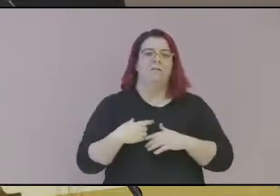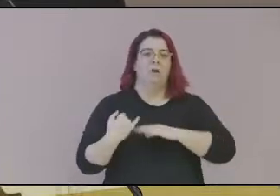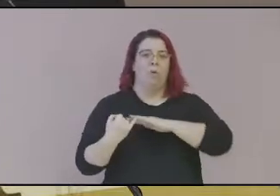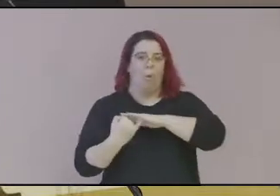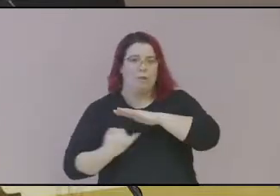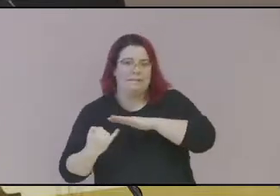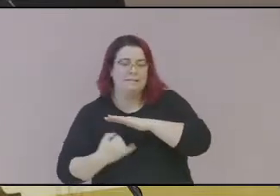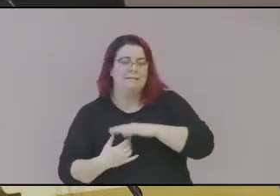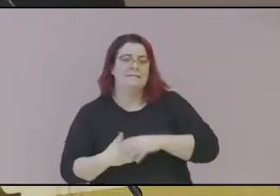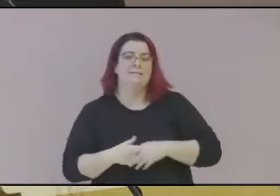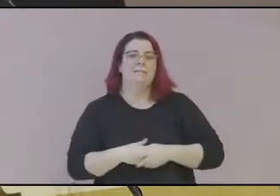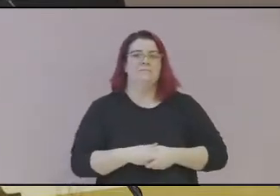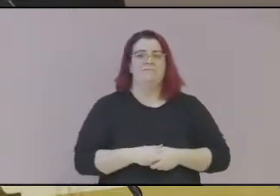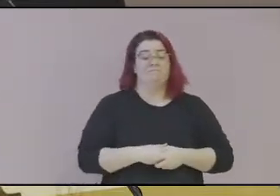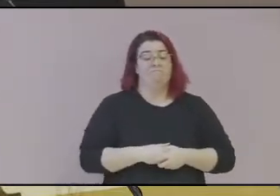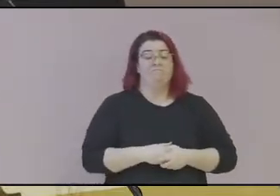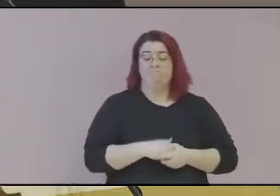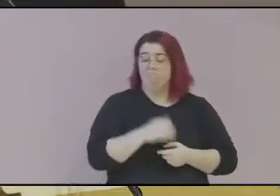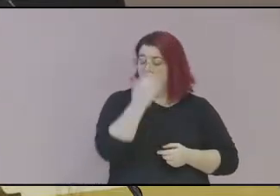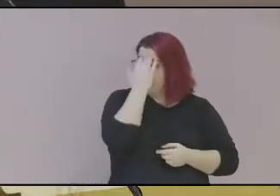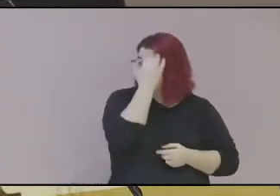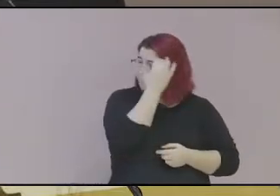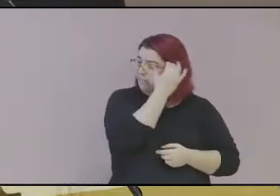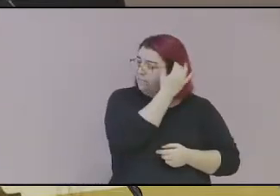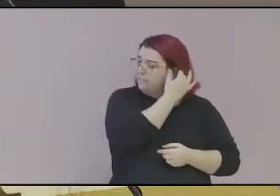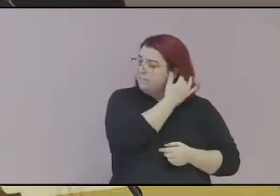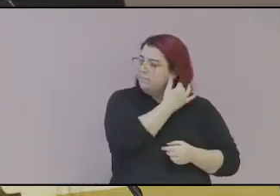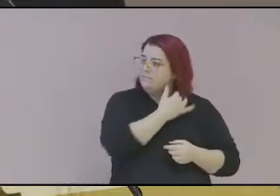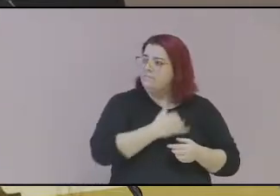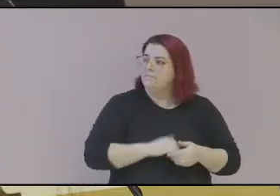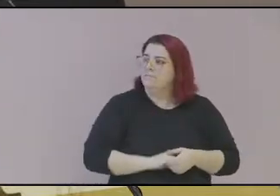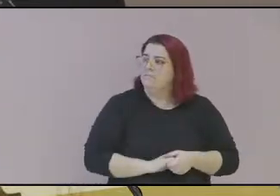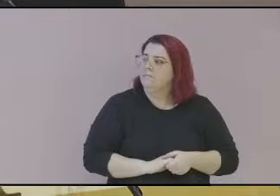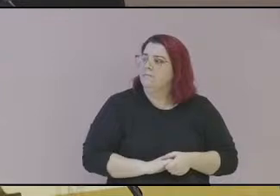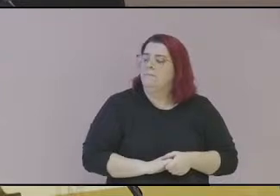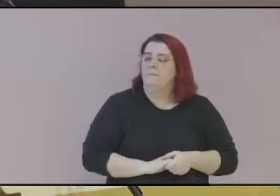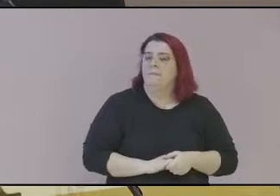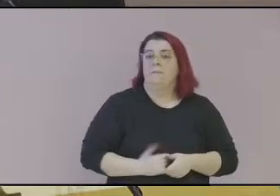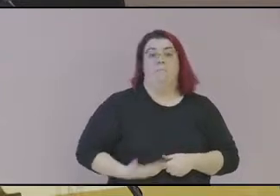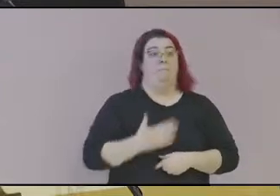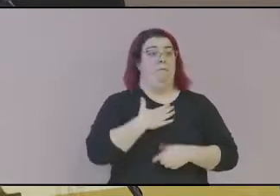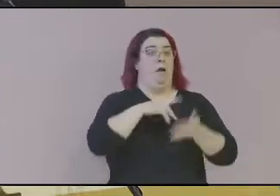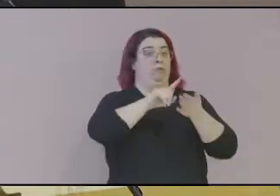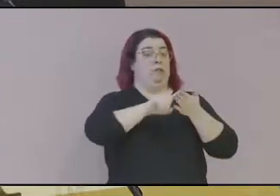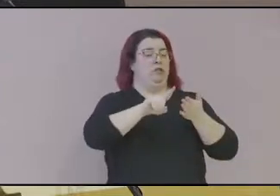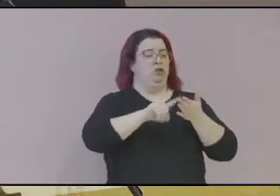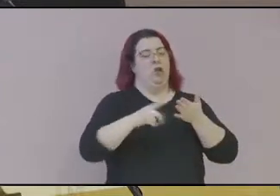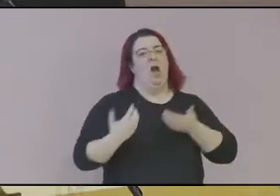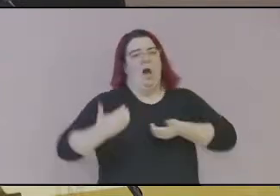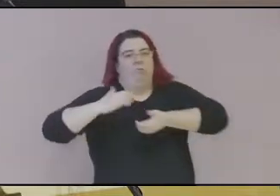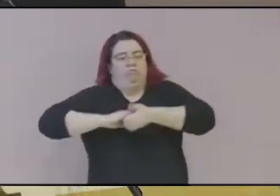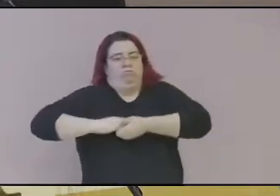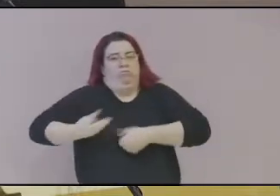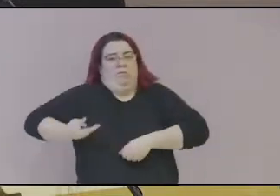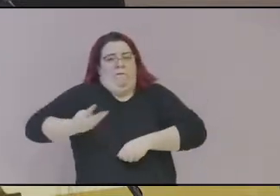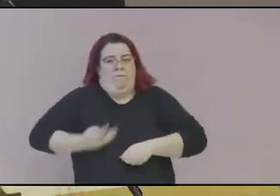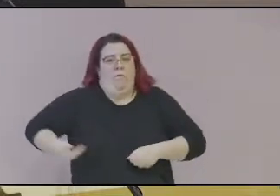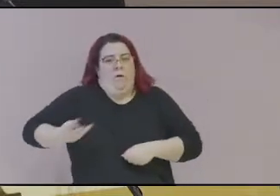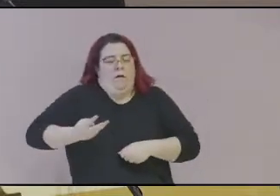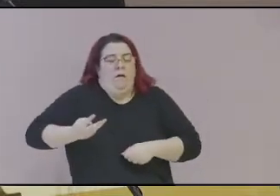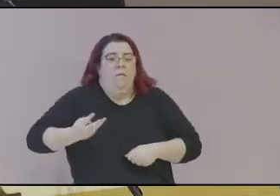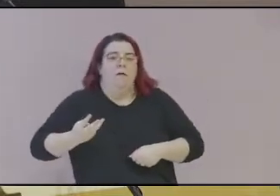aid. My own research as part of this project, in addition to writing the introduction with my